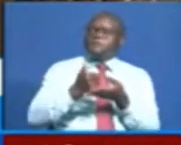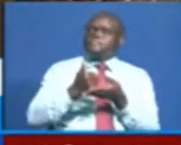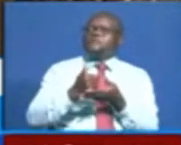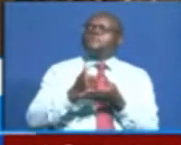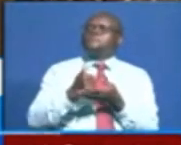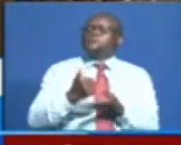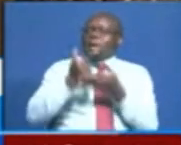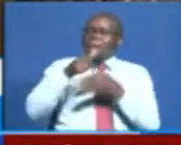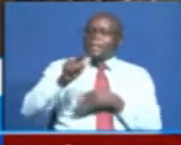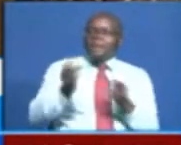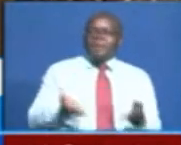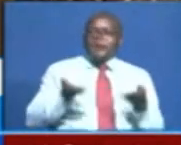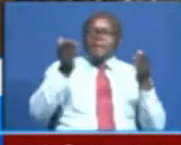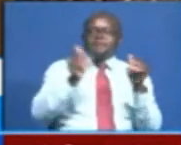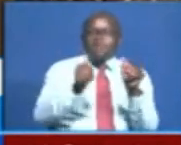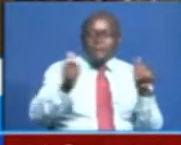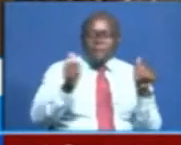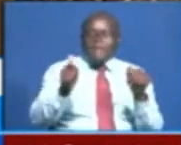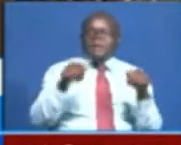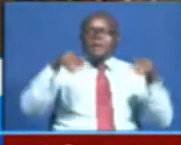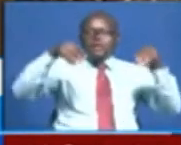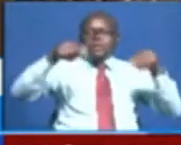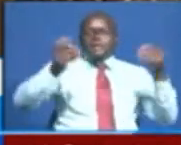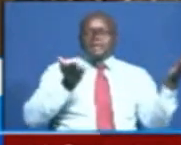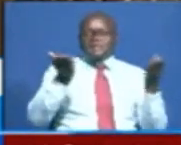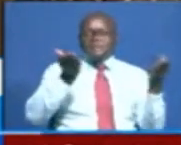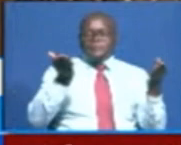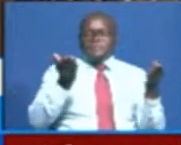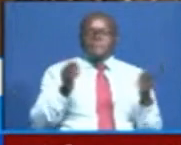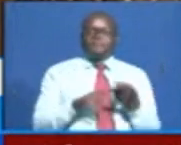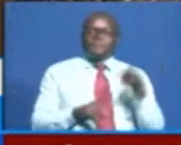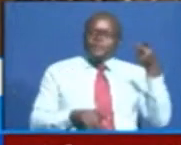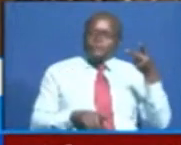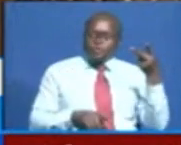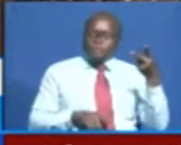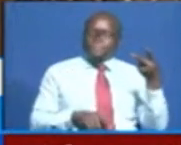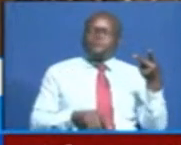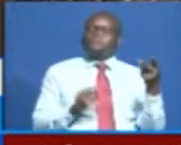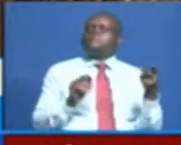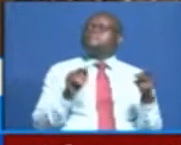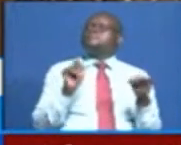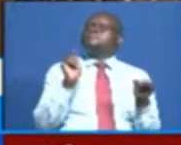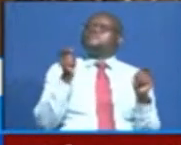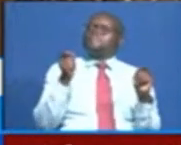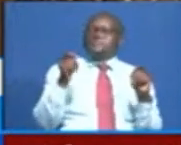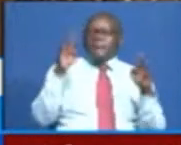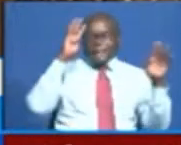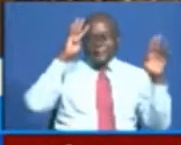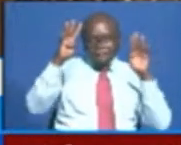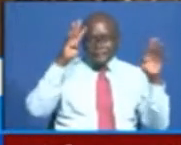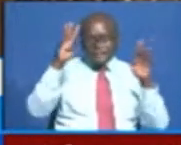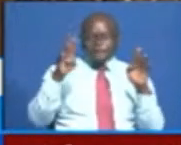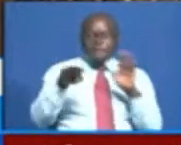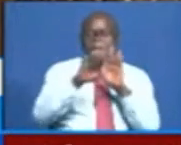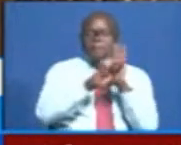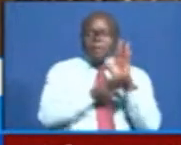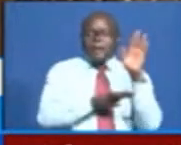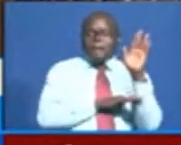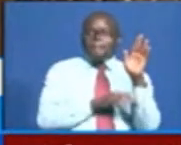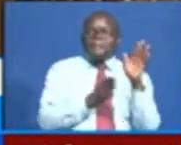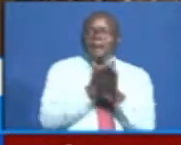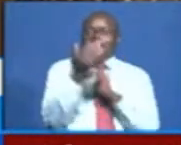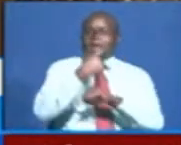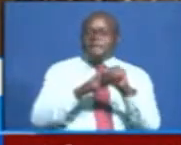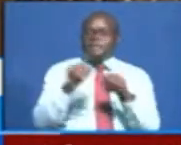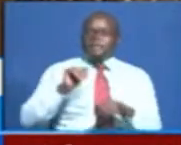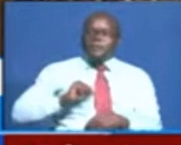them deliver effectively and quality services. Two, dynamic and innovative programs and activities of the